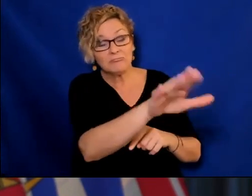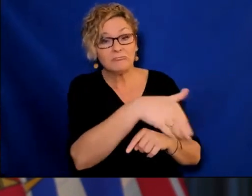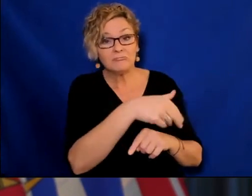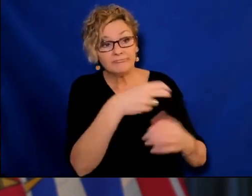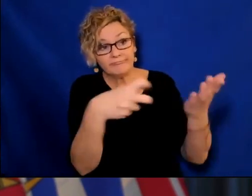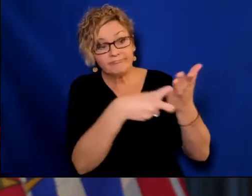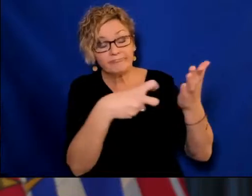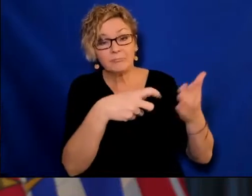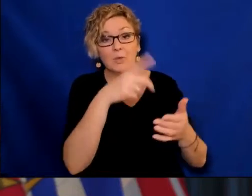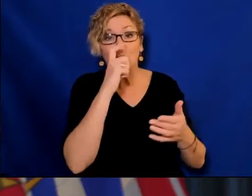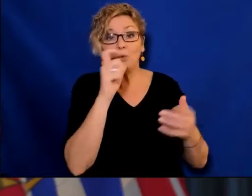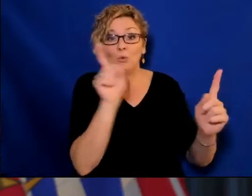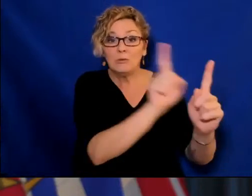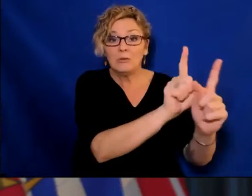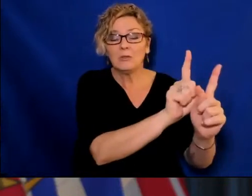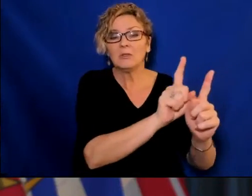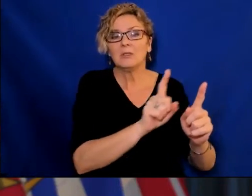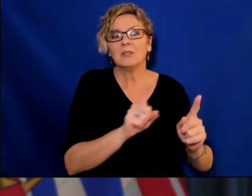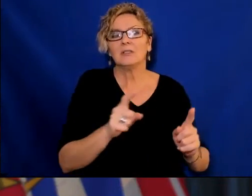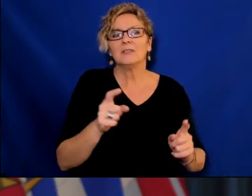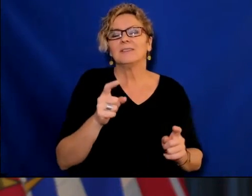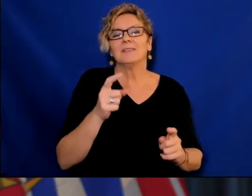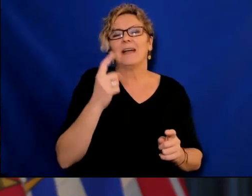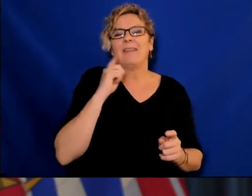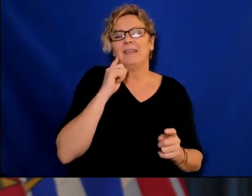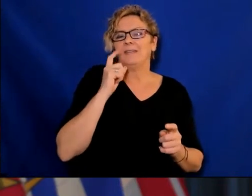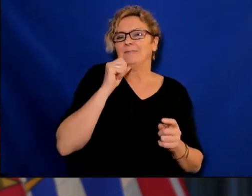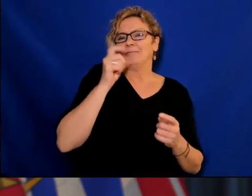importance of every business to have a COVID safety plan, and